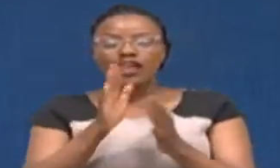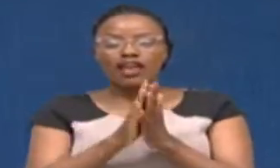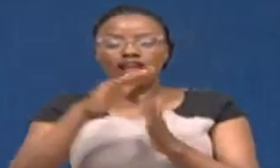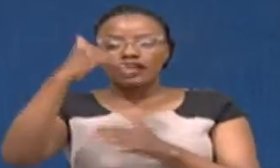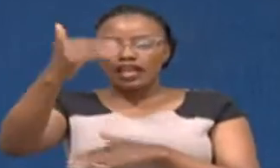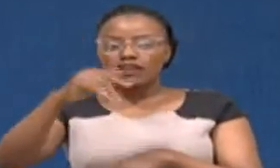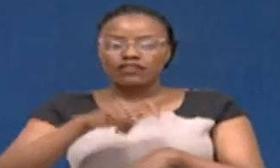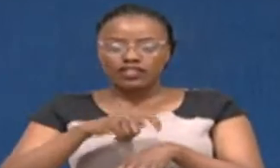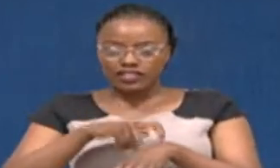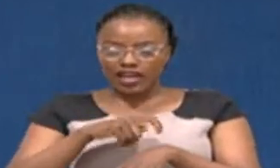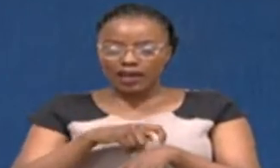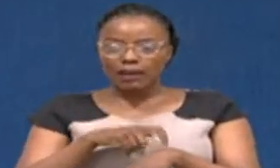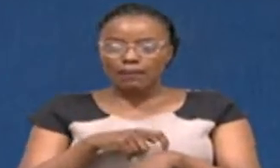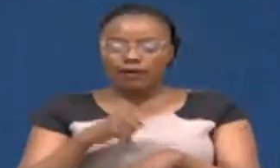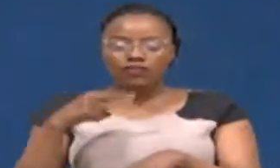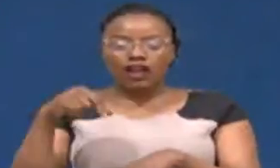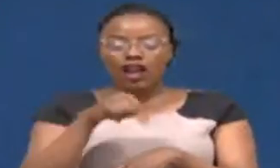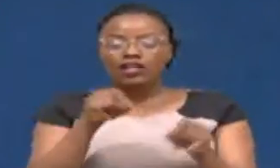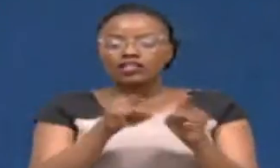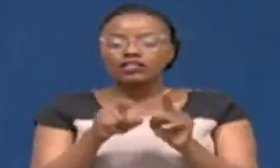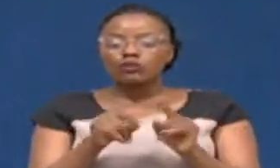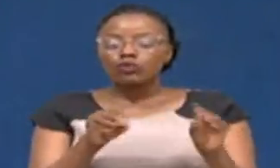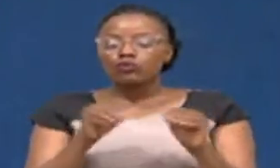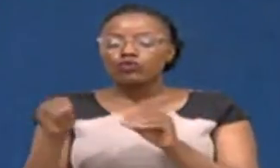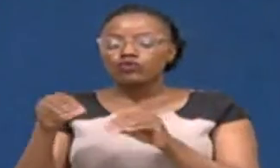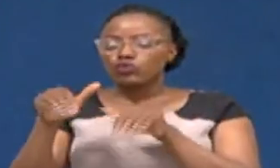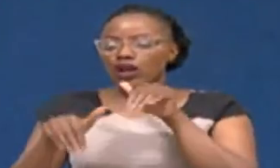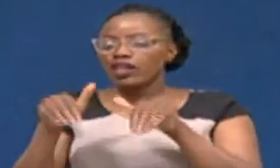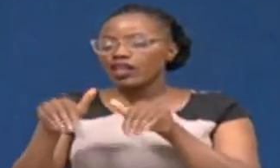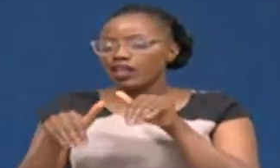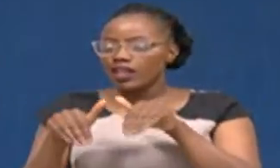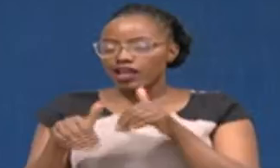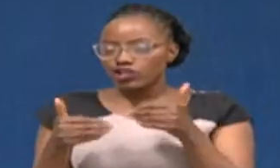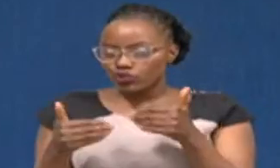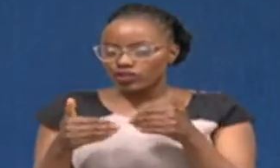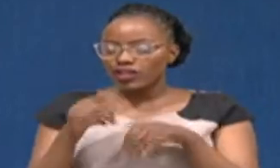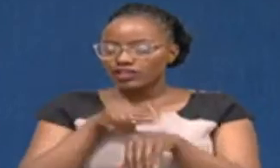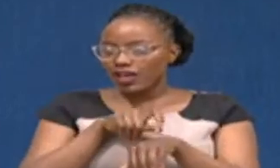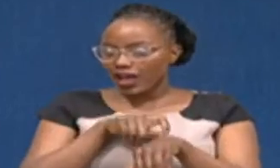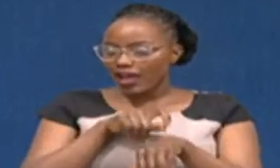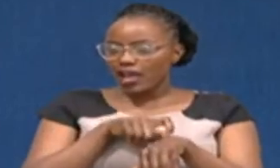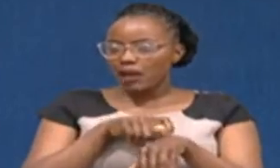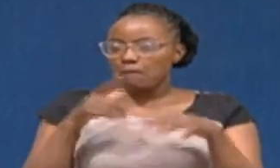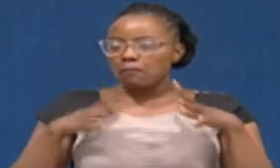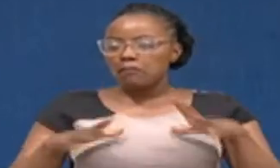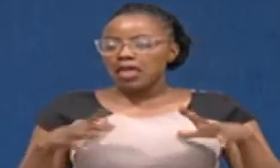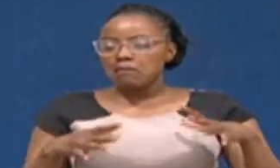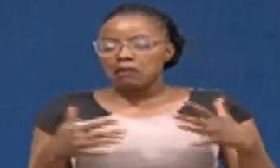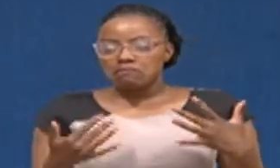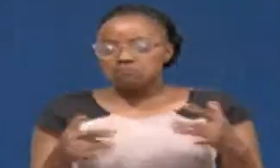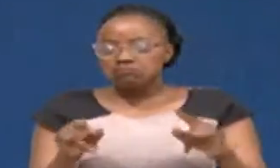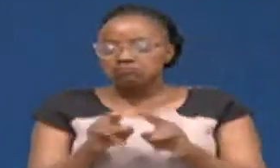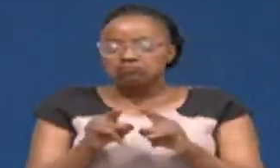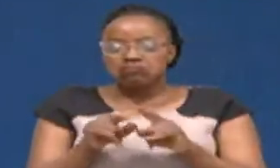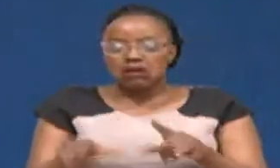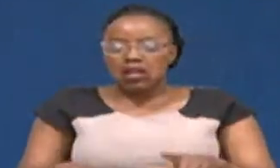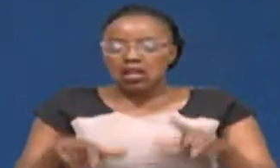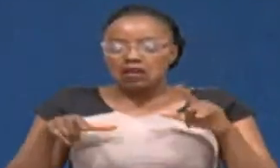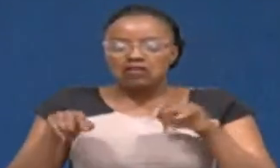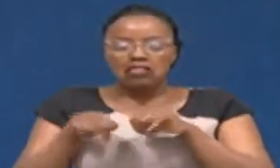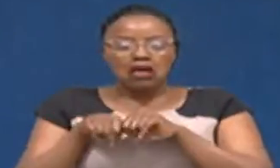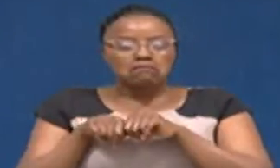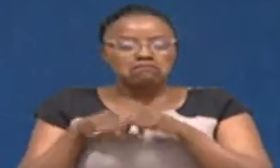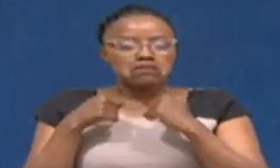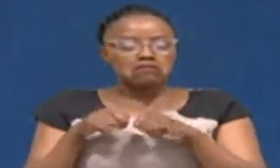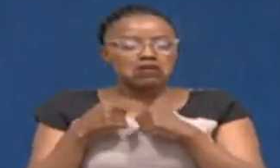every time we go into an electoral mode, people's lives are just messed